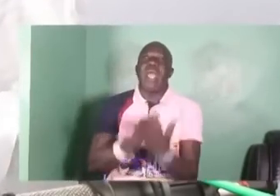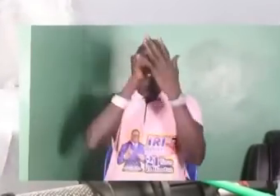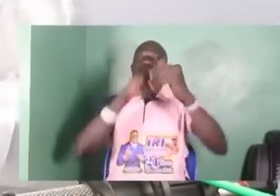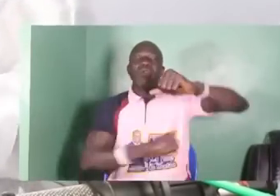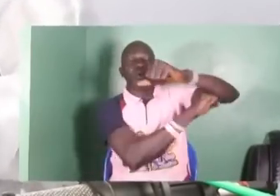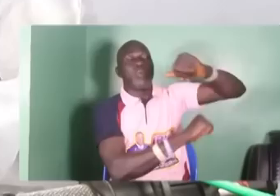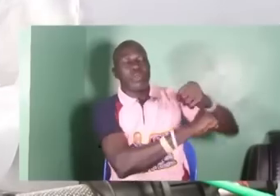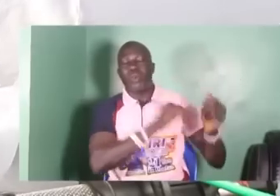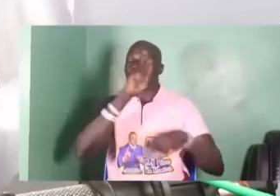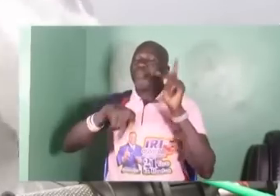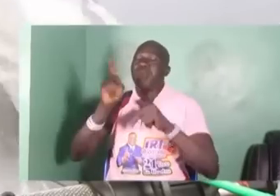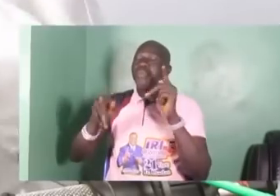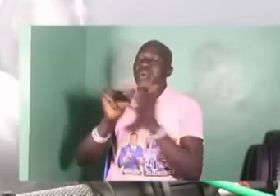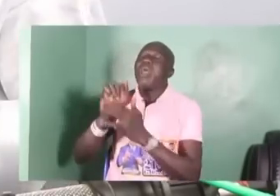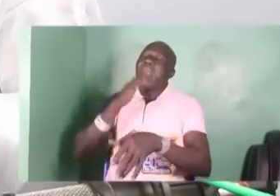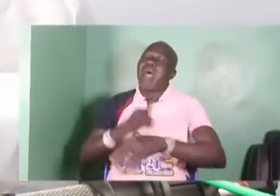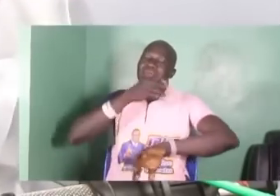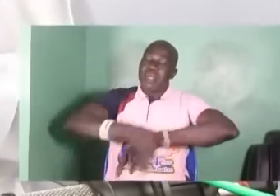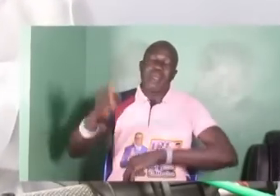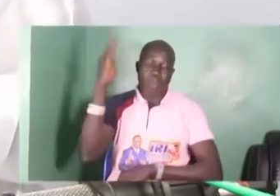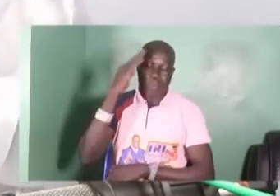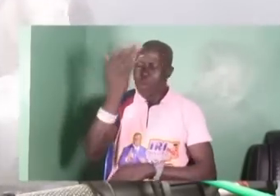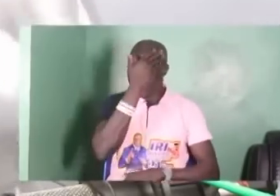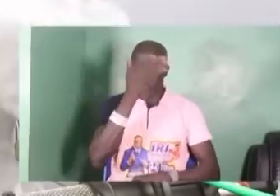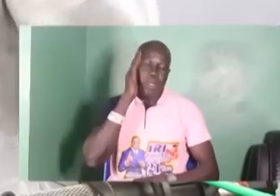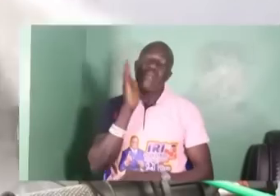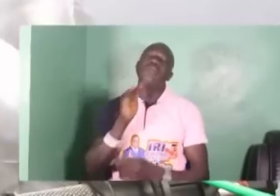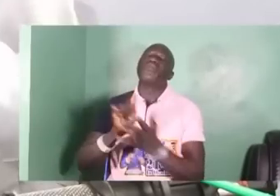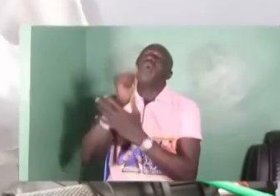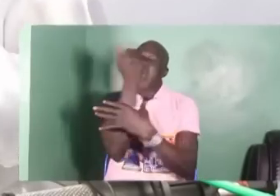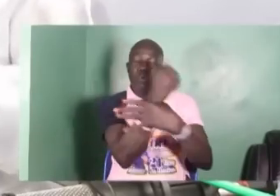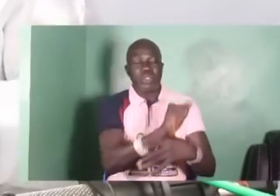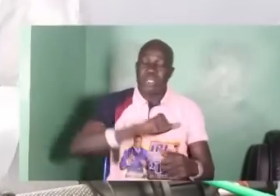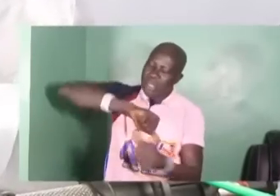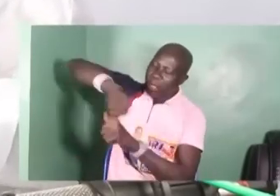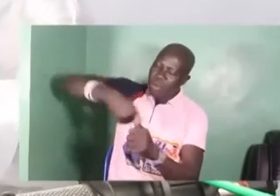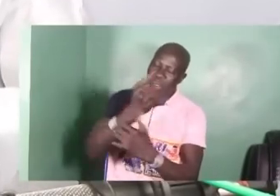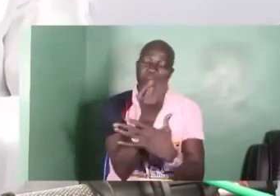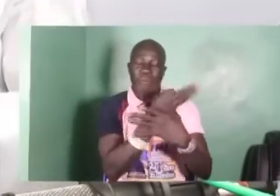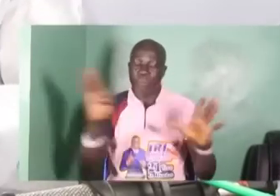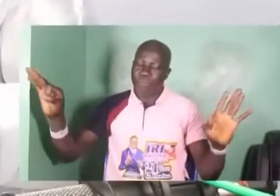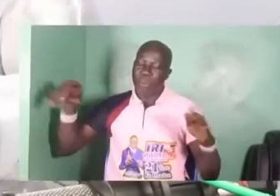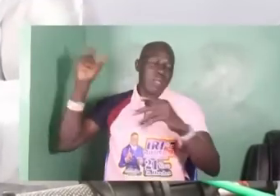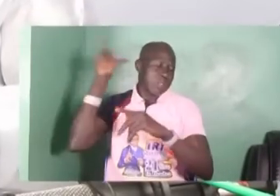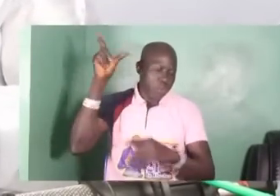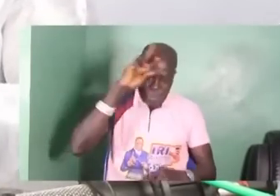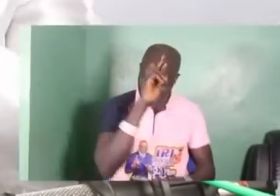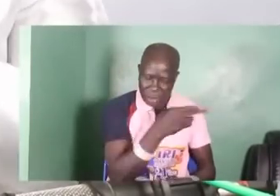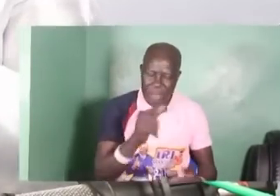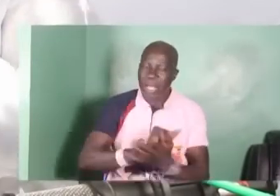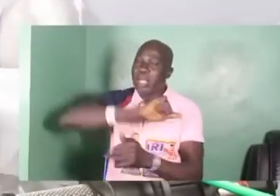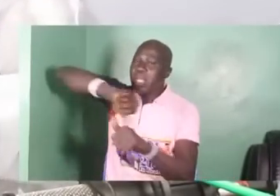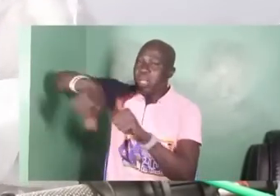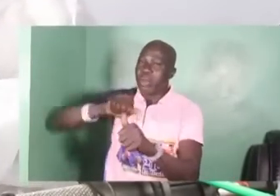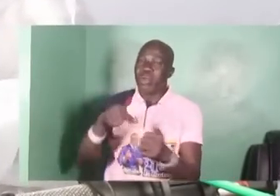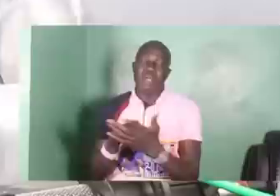said that. Because daddy put awon branches ni wa. Where are all your branches? Oh, is in the Babasebioba. At the headquarters. No, the headquarters is going to be removed. So,